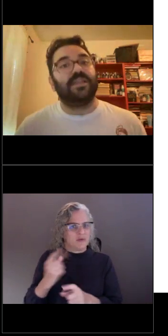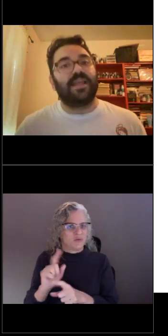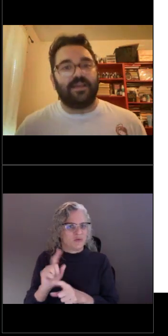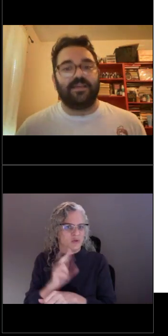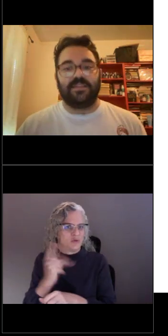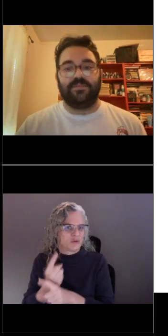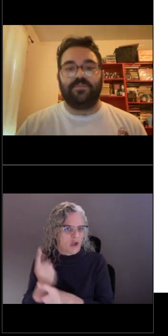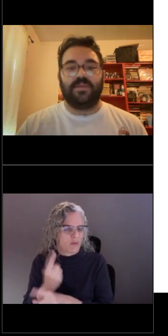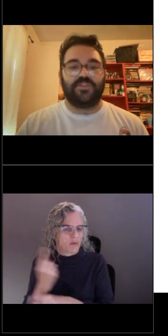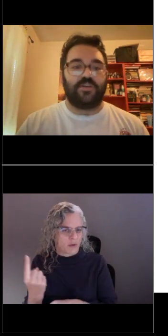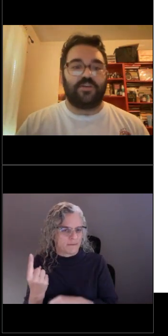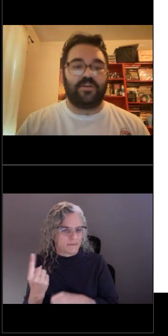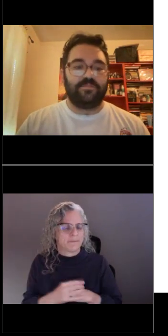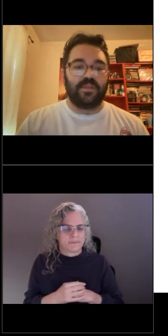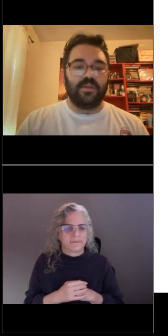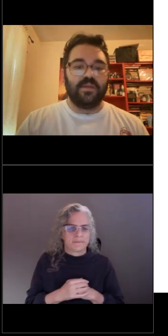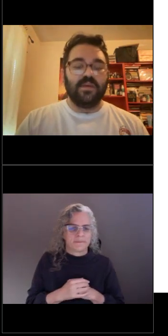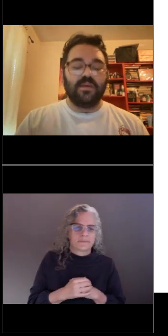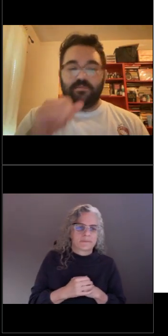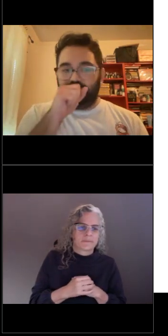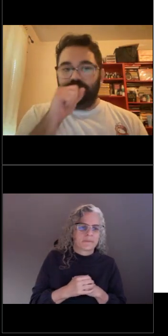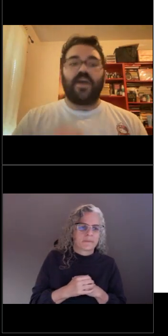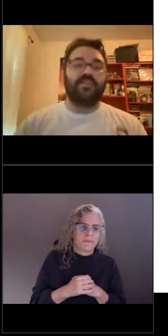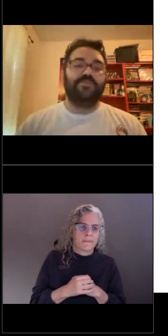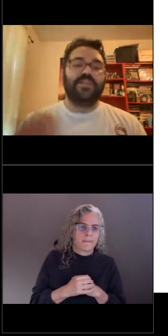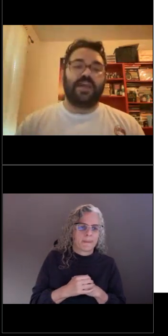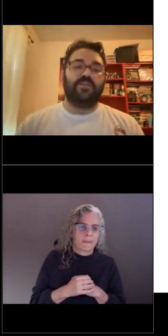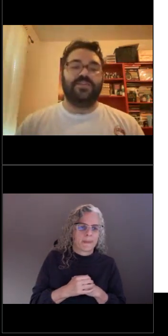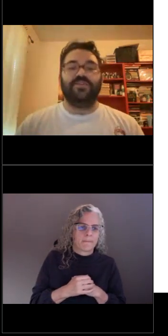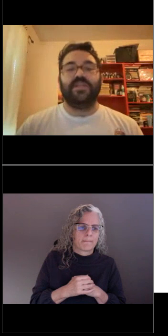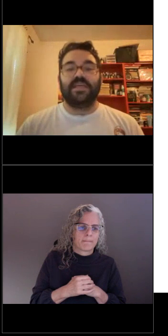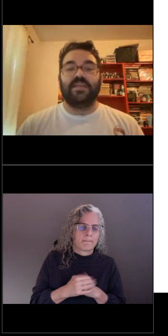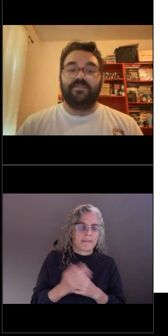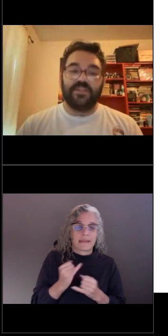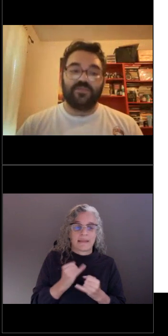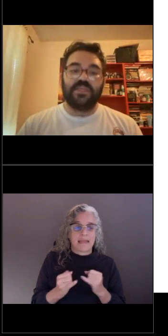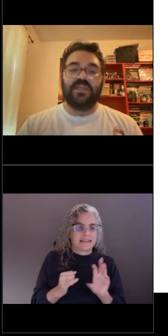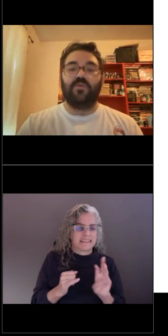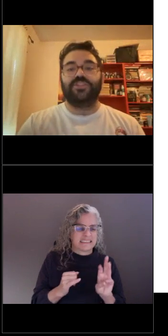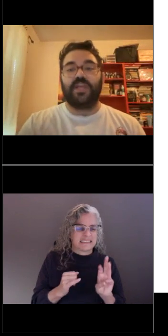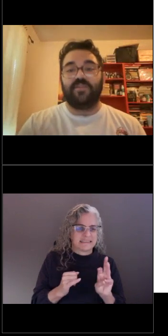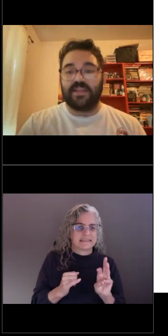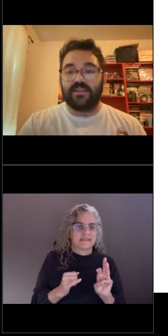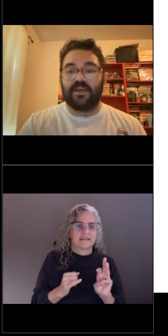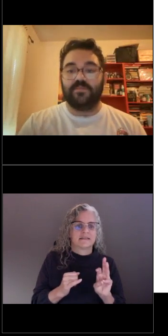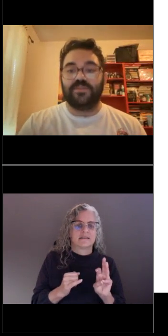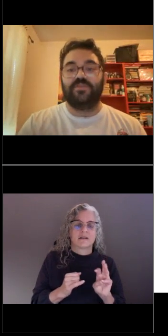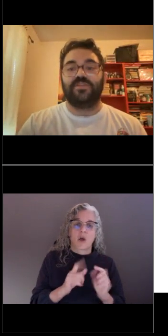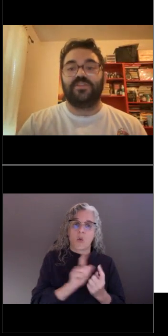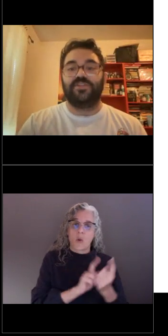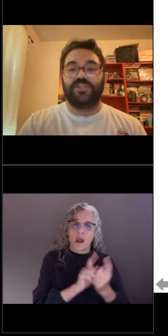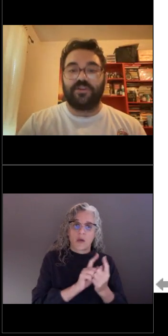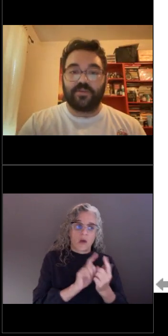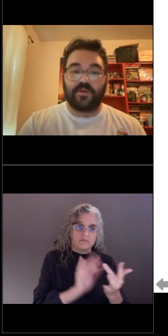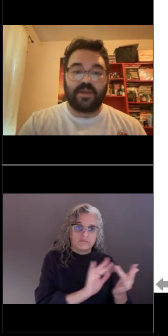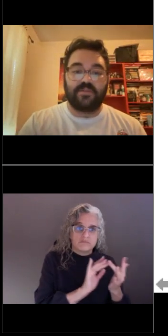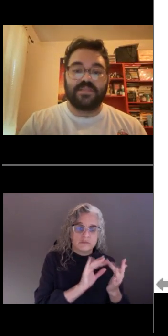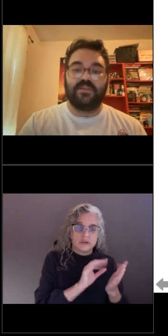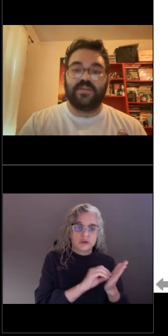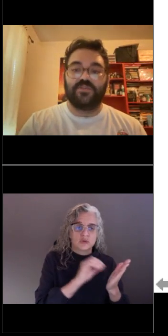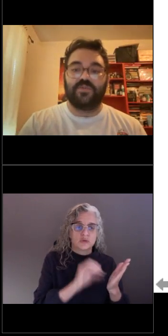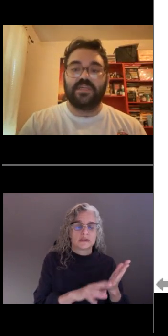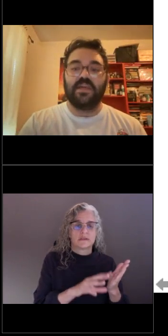who are most likely to be misgendered. Finally, reaching out to students individually or inviting students to share their